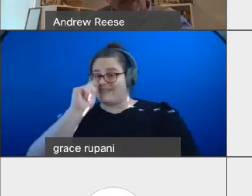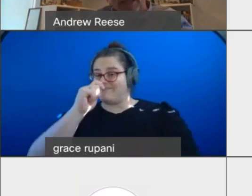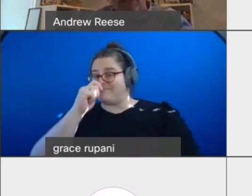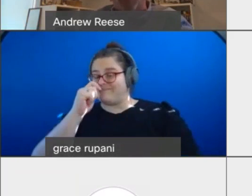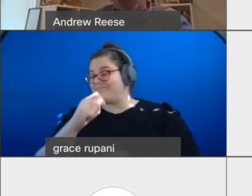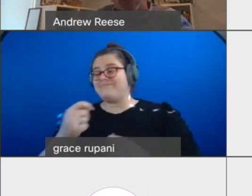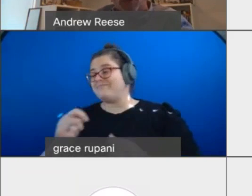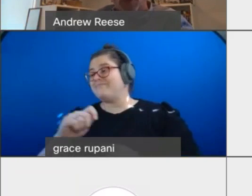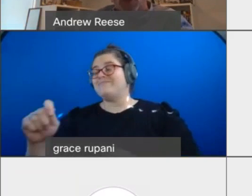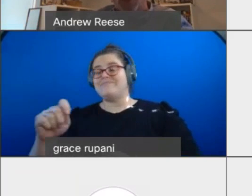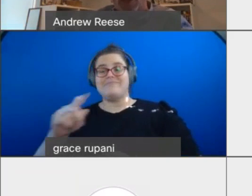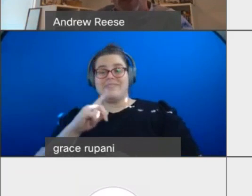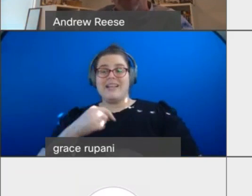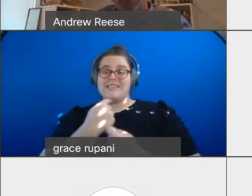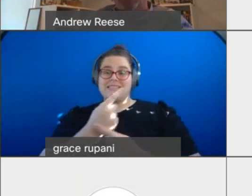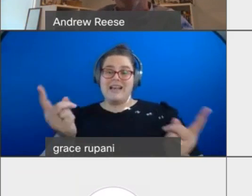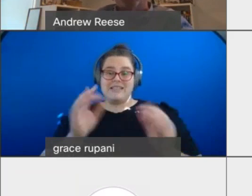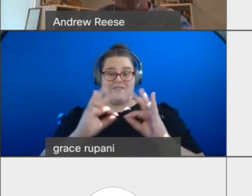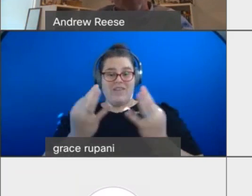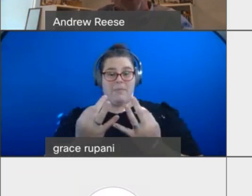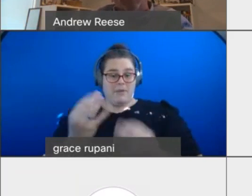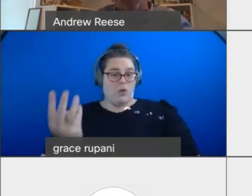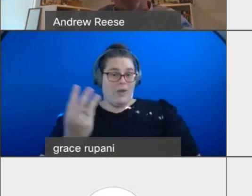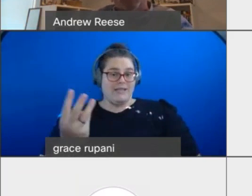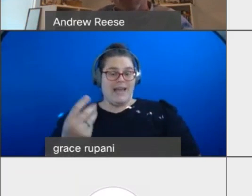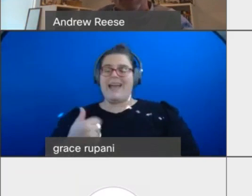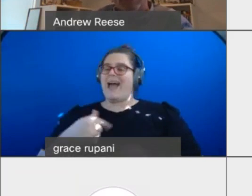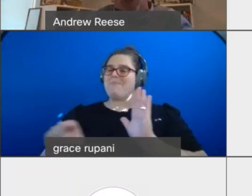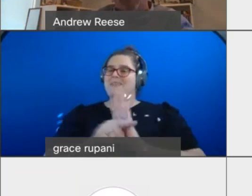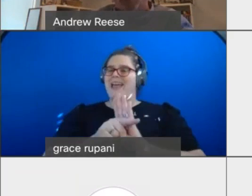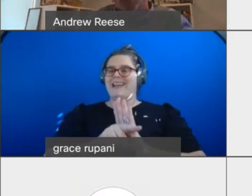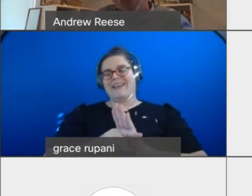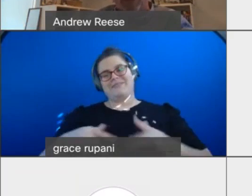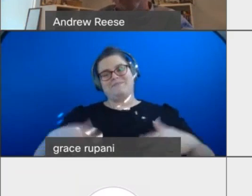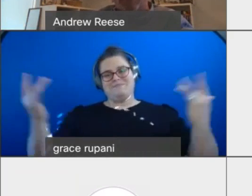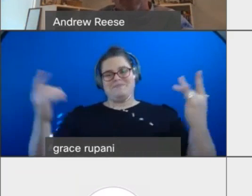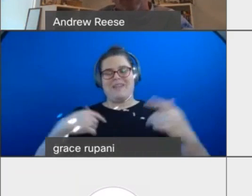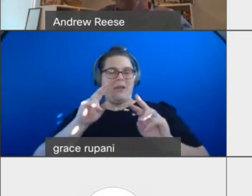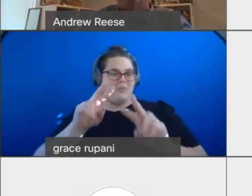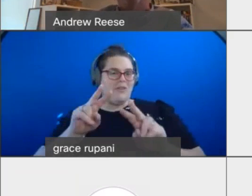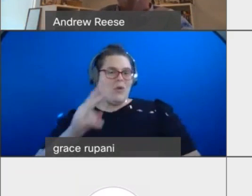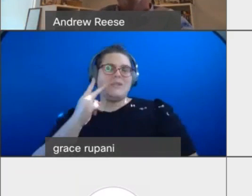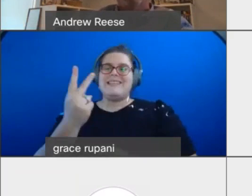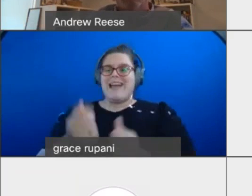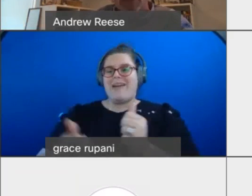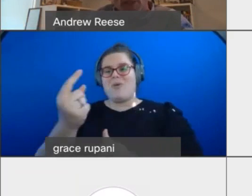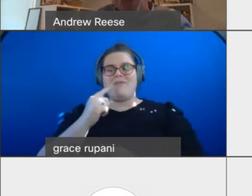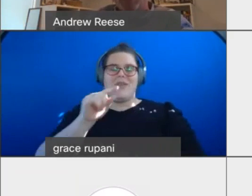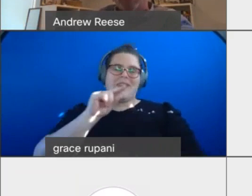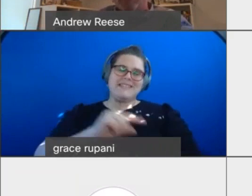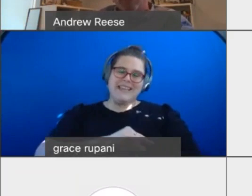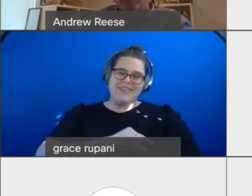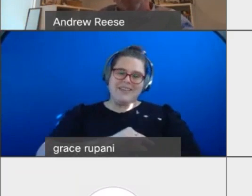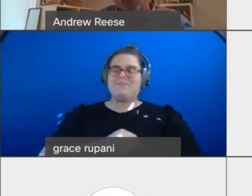it's negative, when she gets the results on Wednesday. So I'm looking forward to seeing all of you for Thanksgiving.